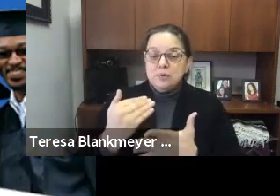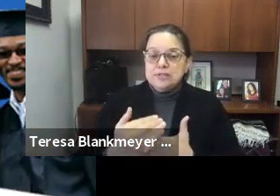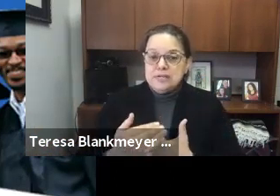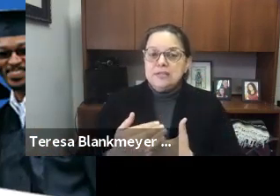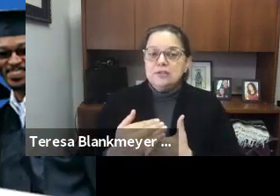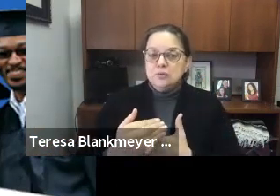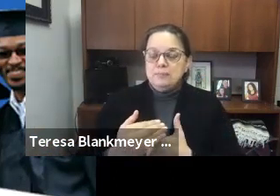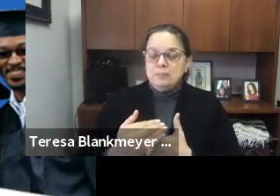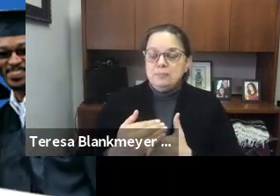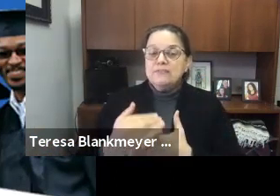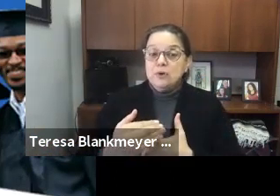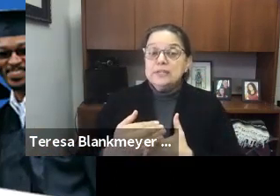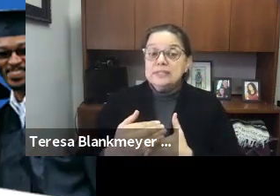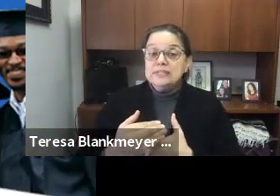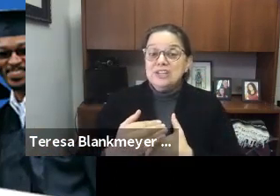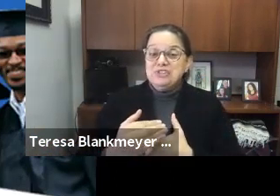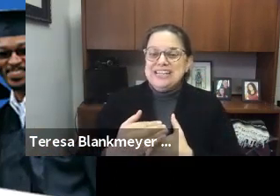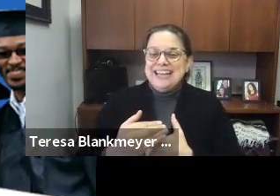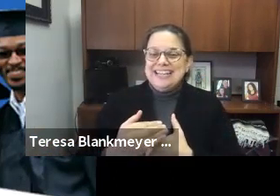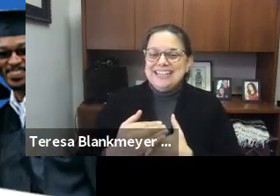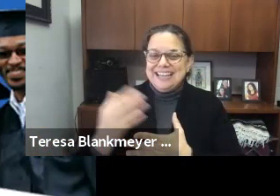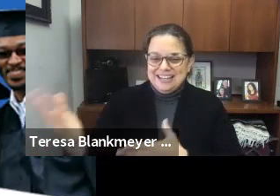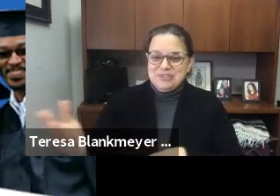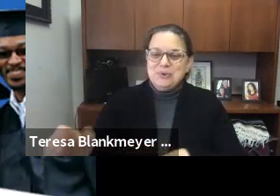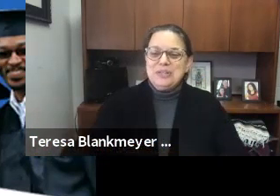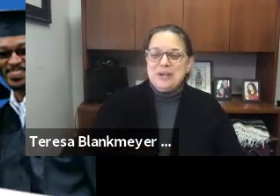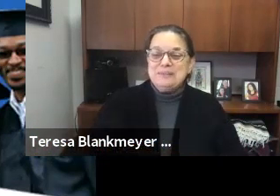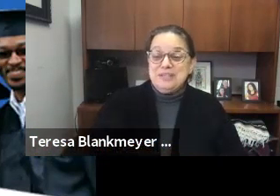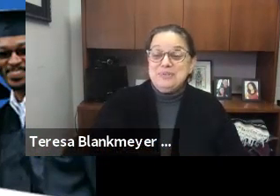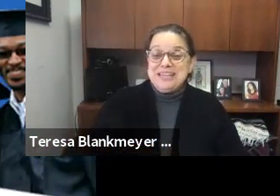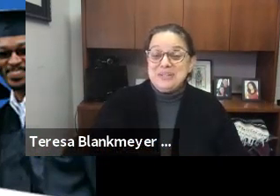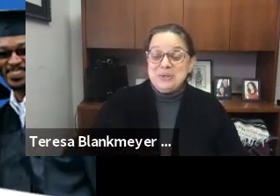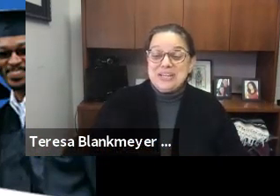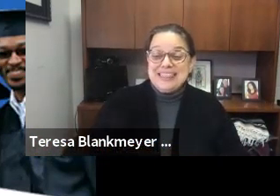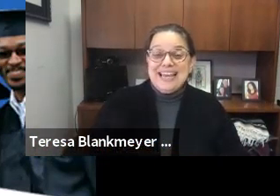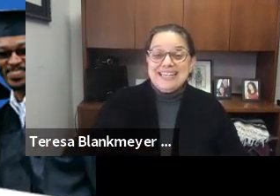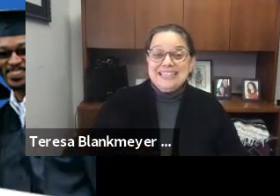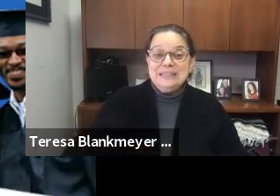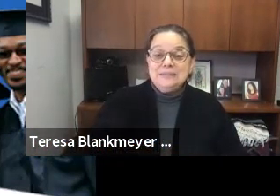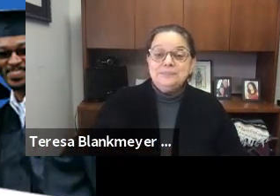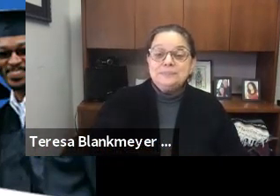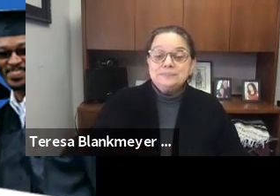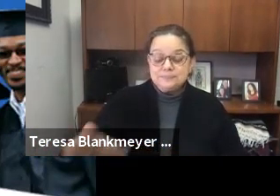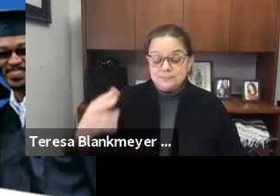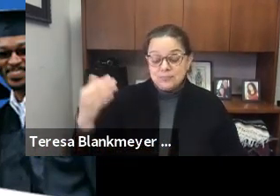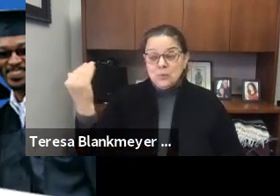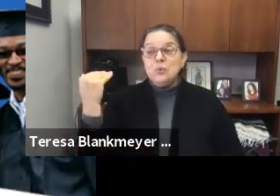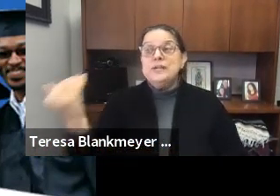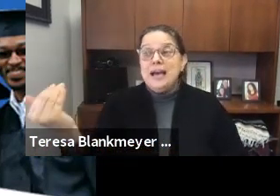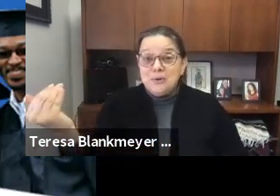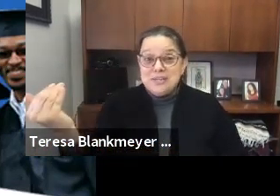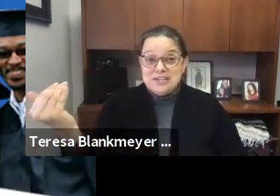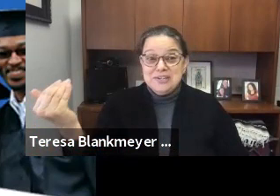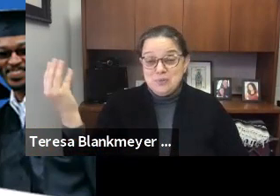is a particular report that focuses on gene editing, and I strongly recommend you take a look at that.